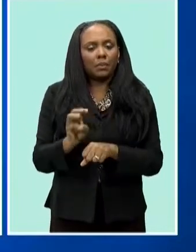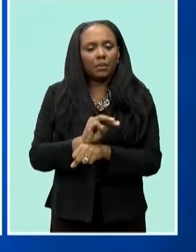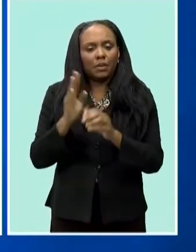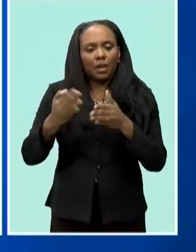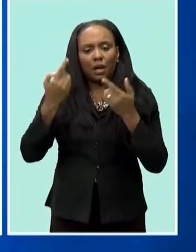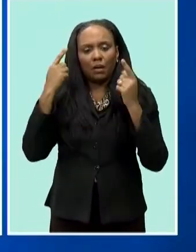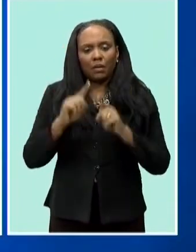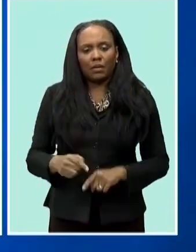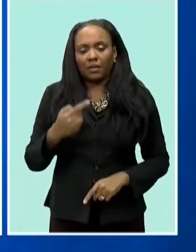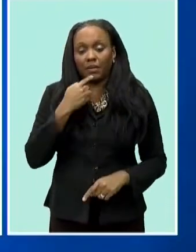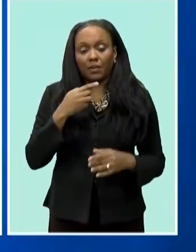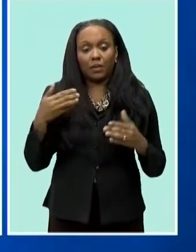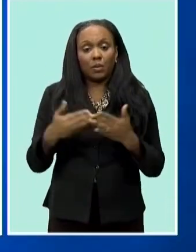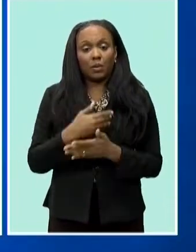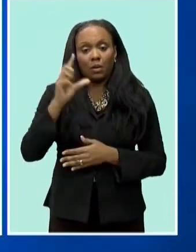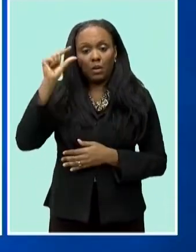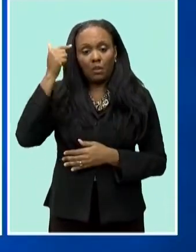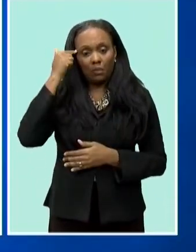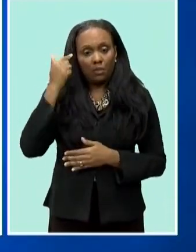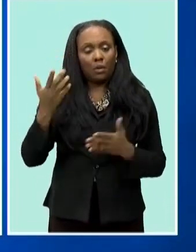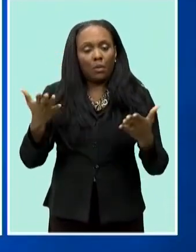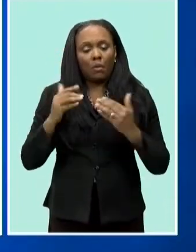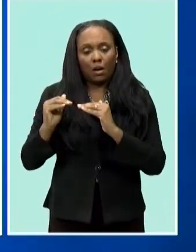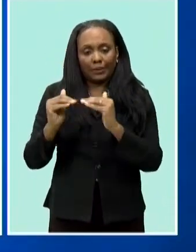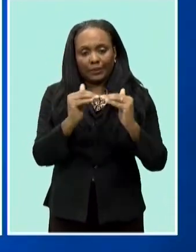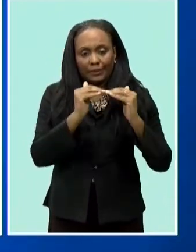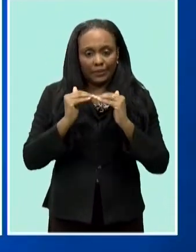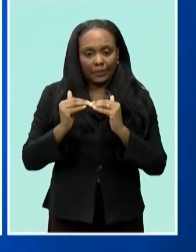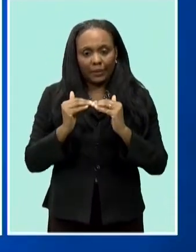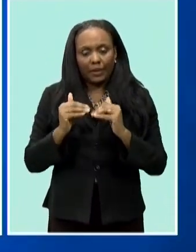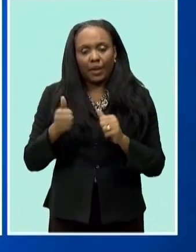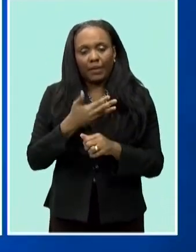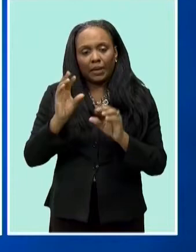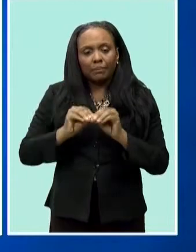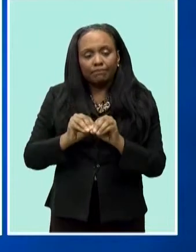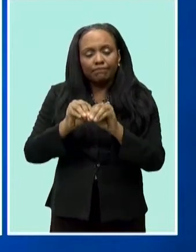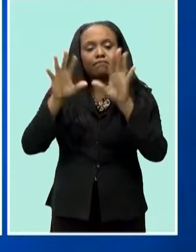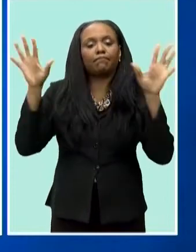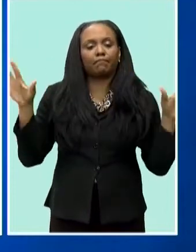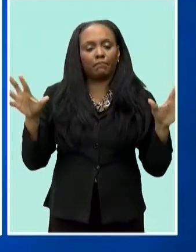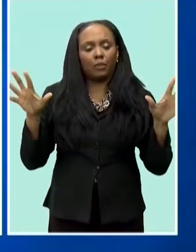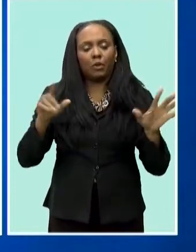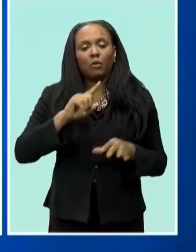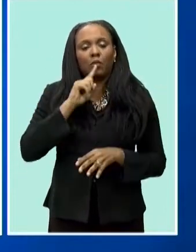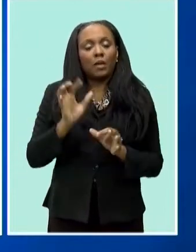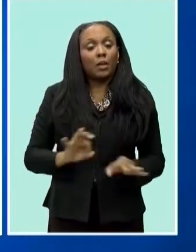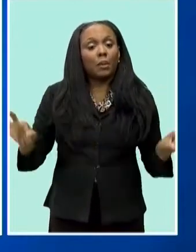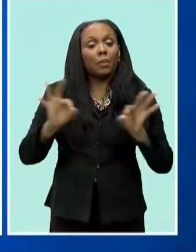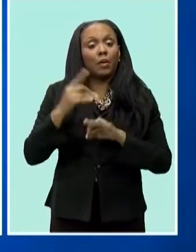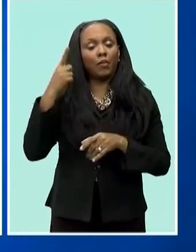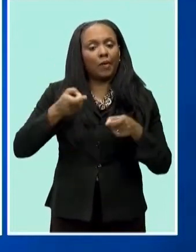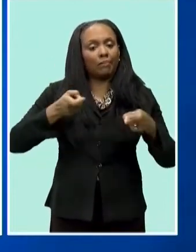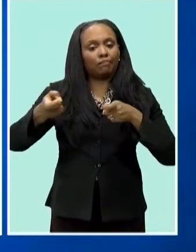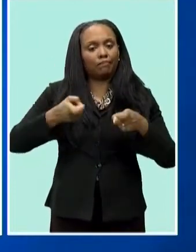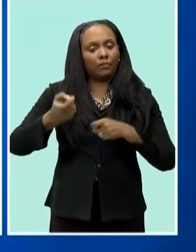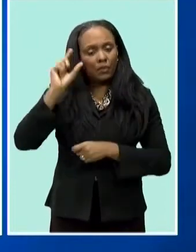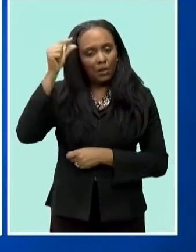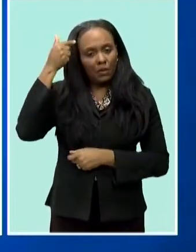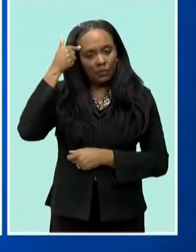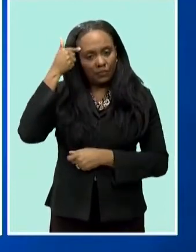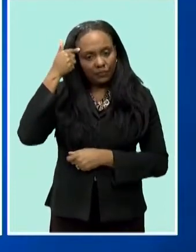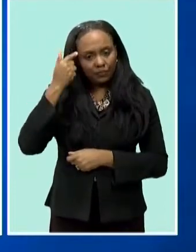says the new administration has sought to put fairness and transparency as two of the major planks of governance. He therefore